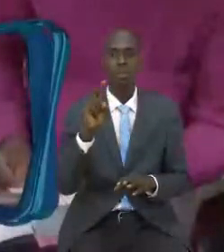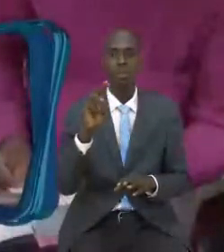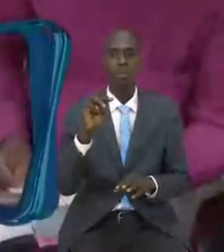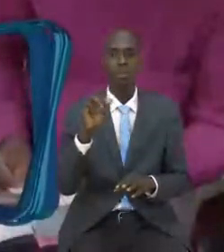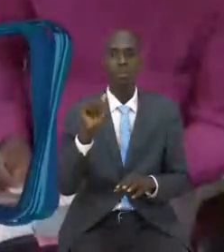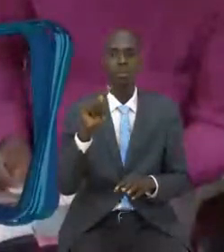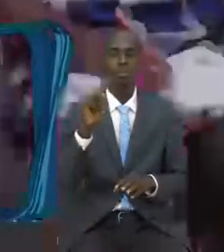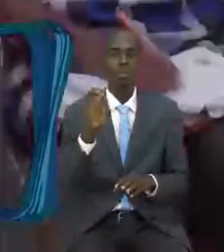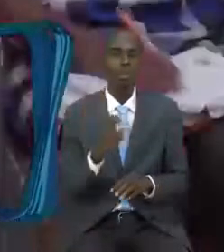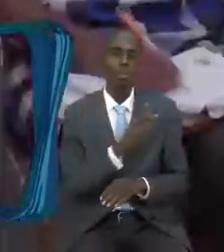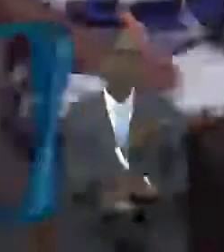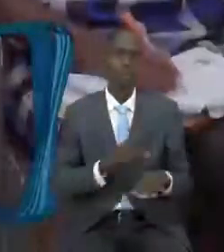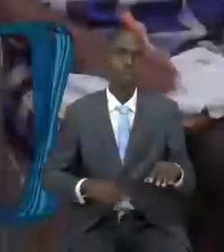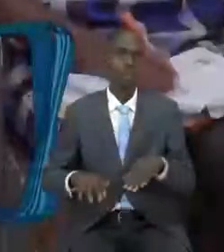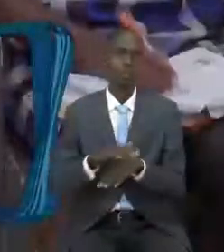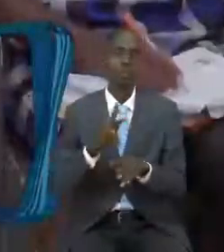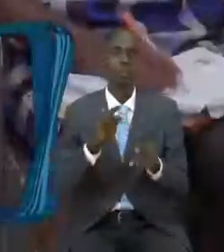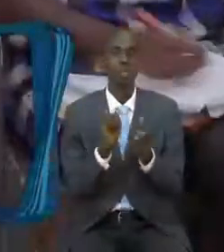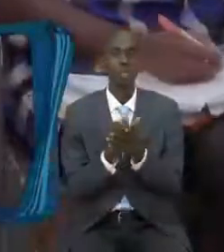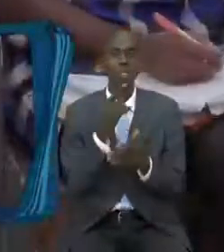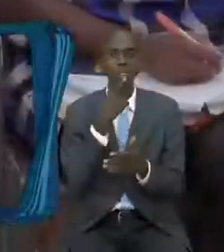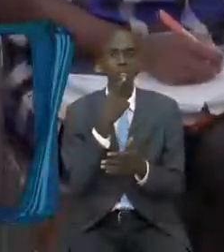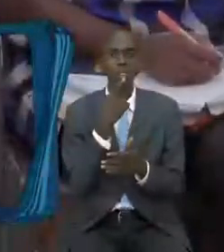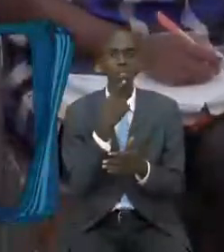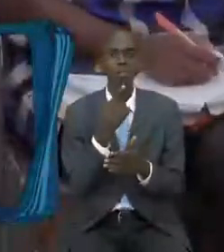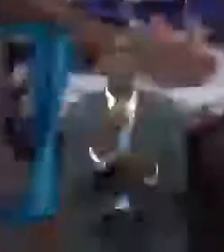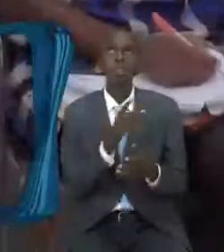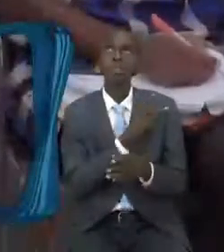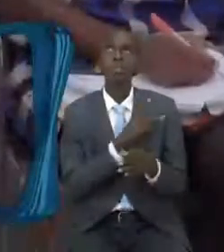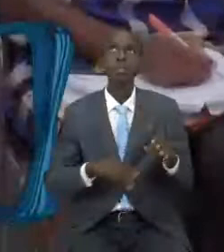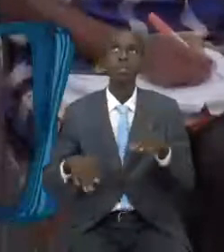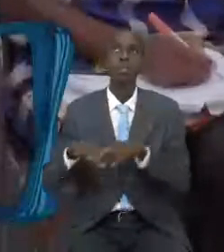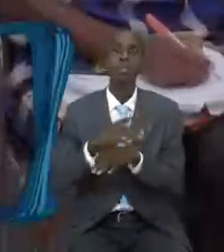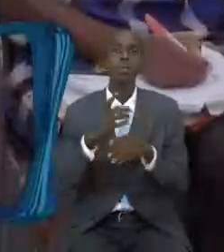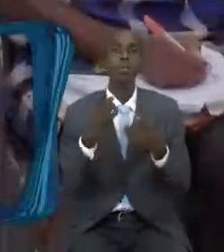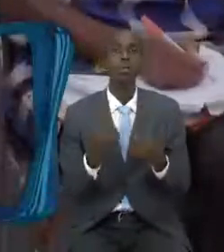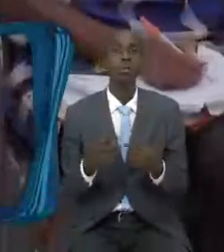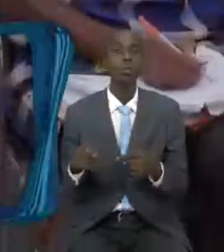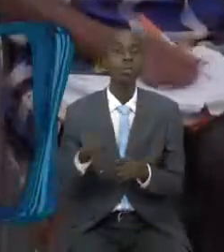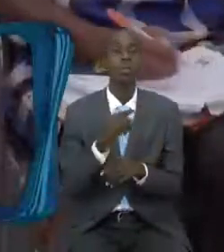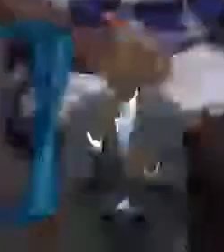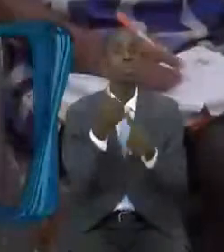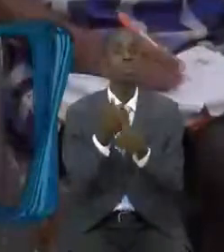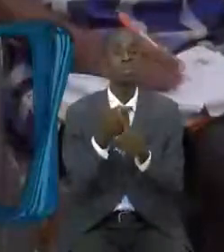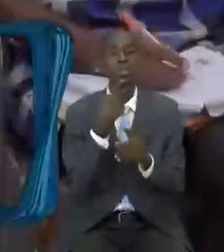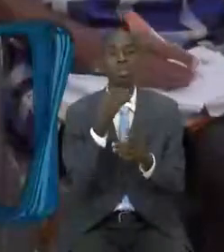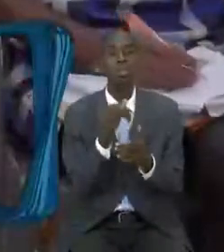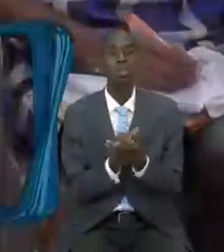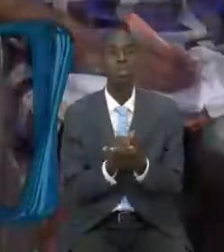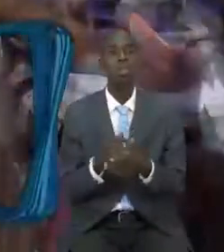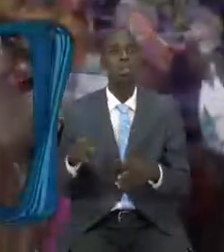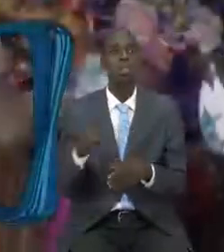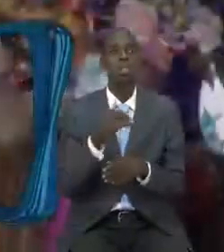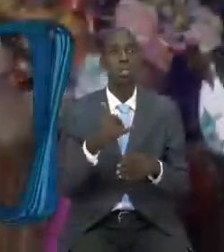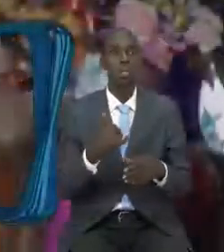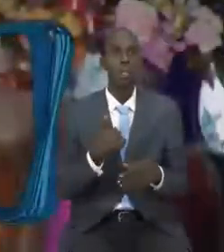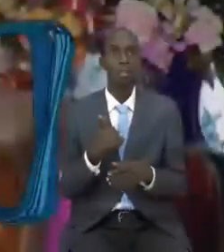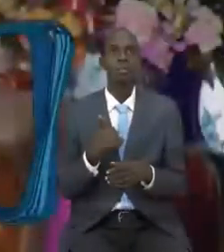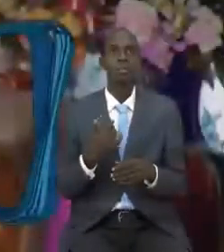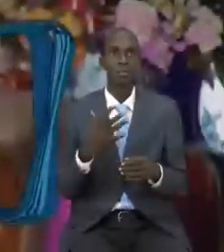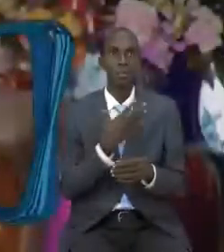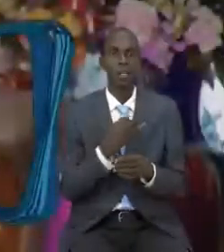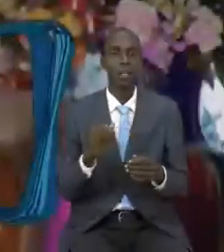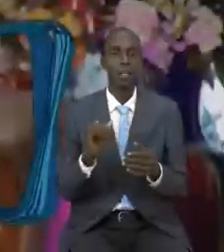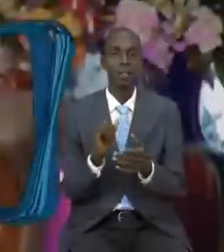say that kingdom come, they themselves have come into the kingdom of